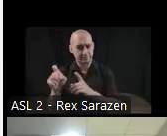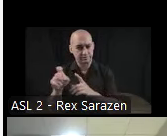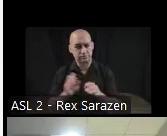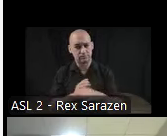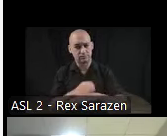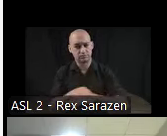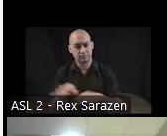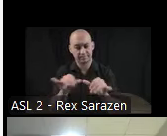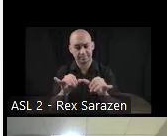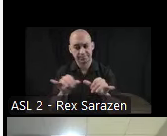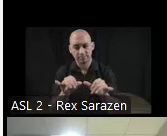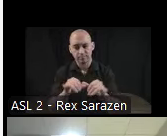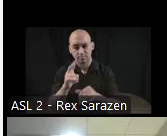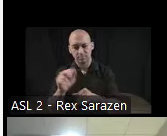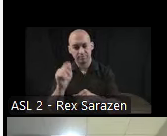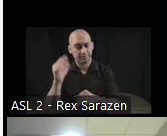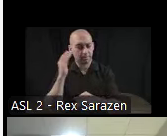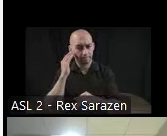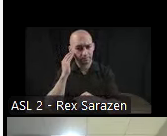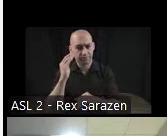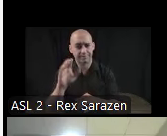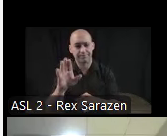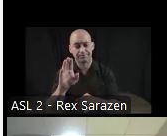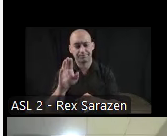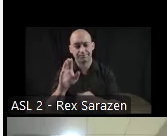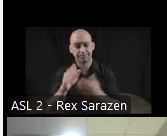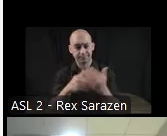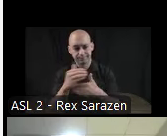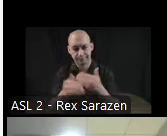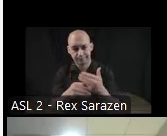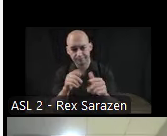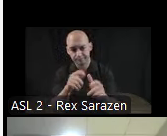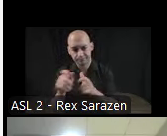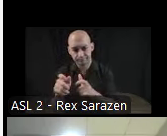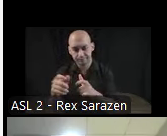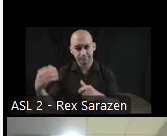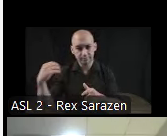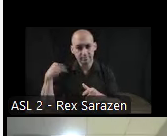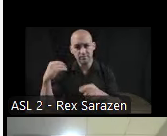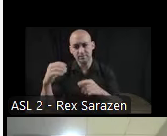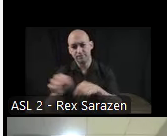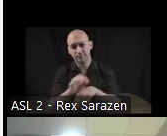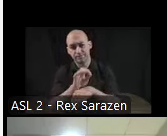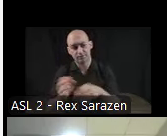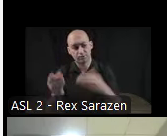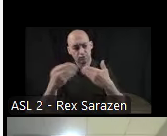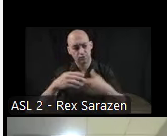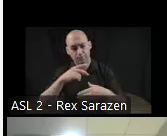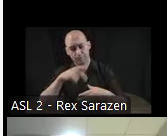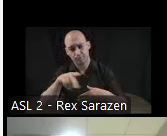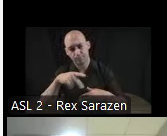at memory, executive function, and processing speed. And the dark purple